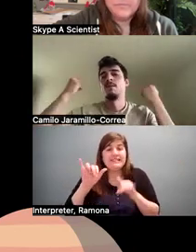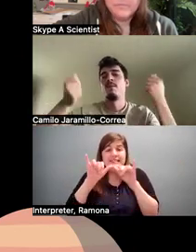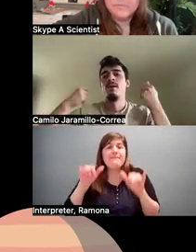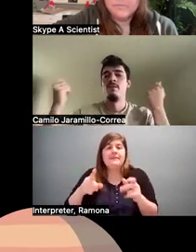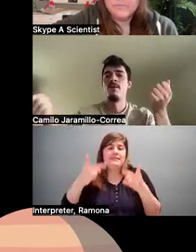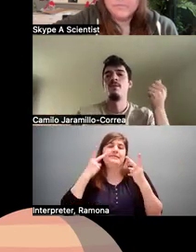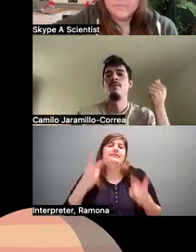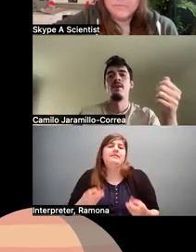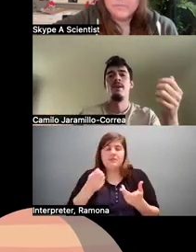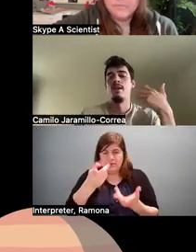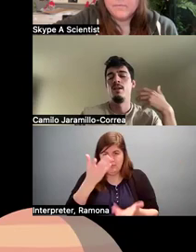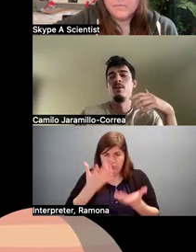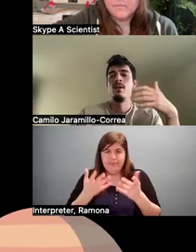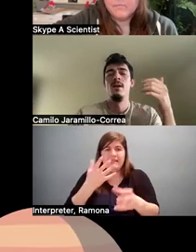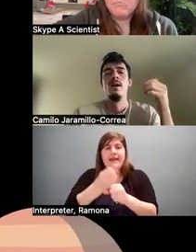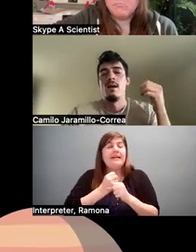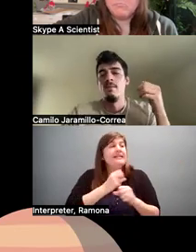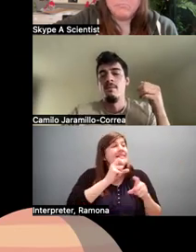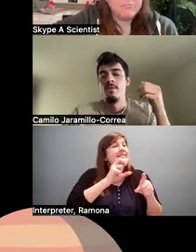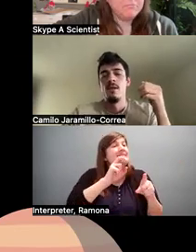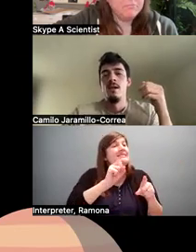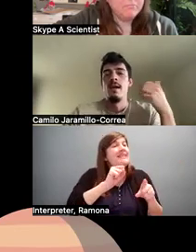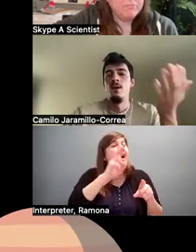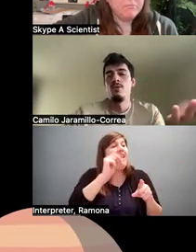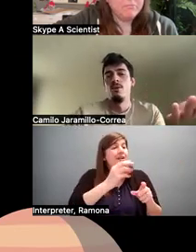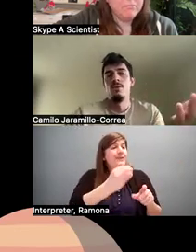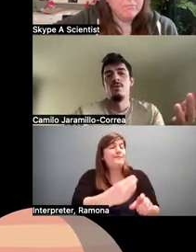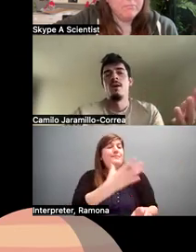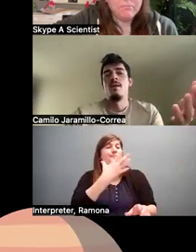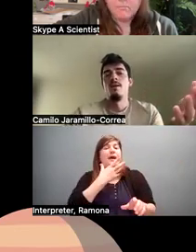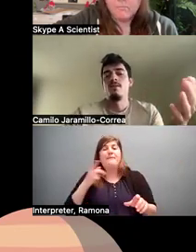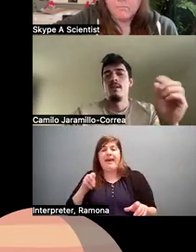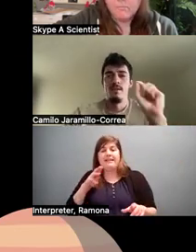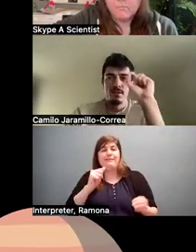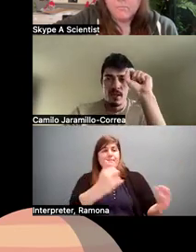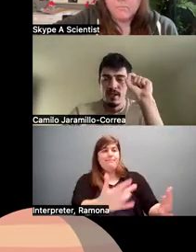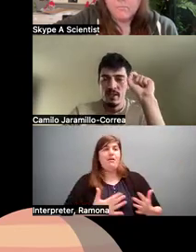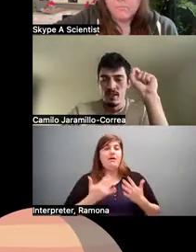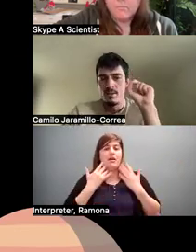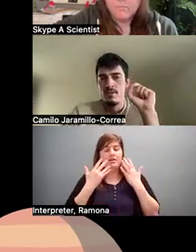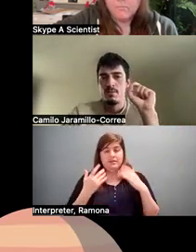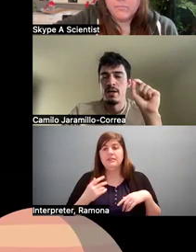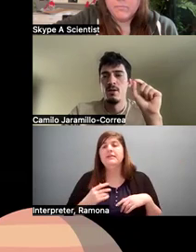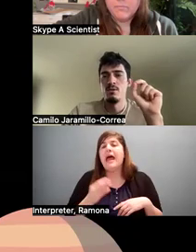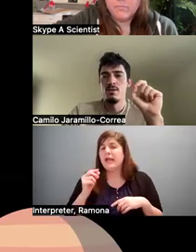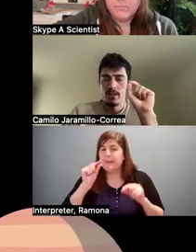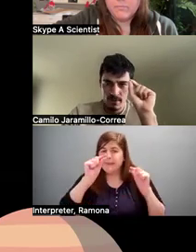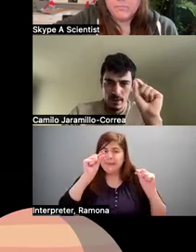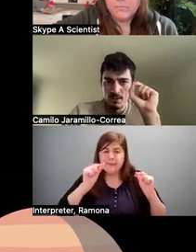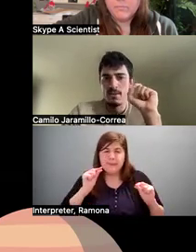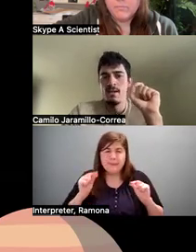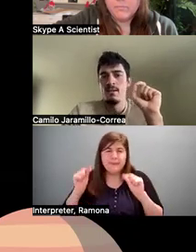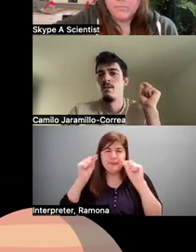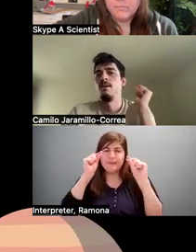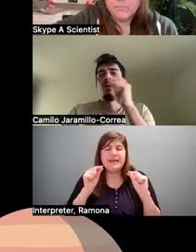getting plasma from the sun hitting you. And also, there's like this tiny dust particles, so it's like